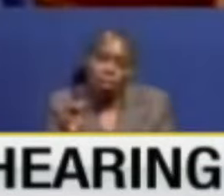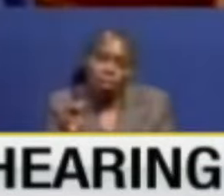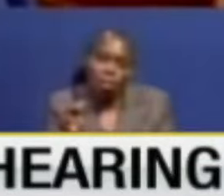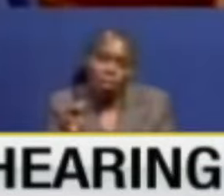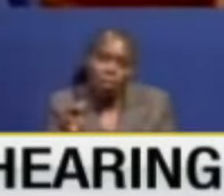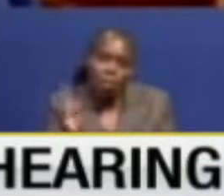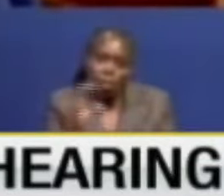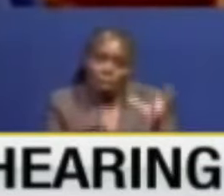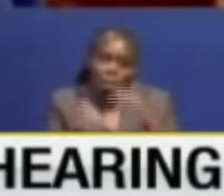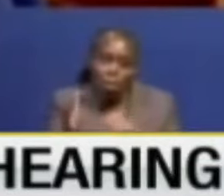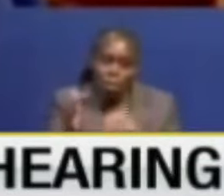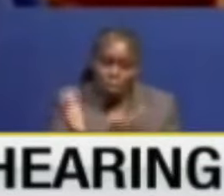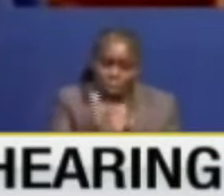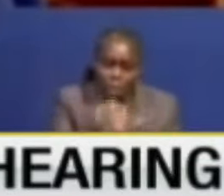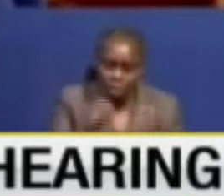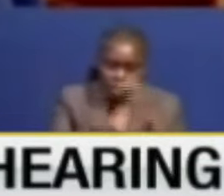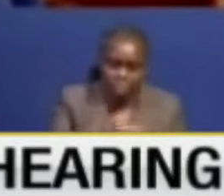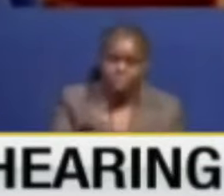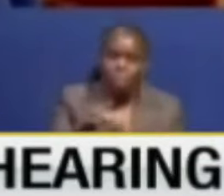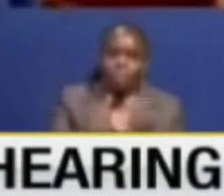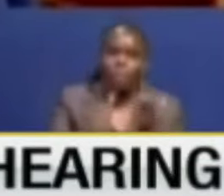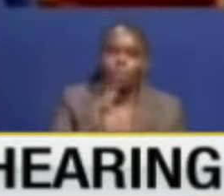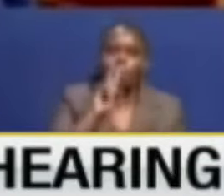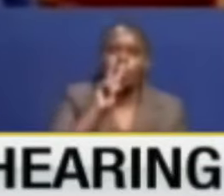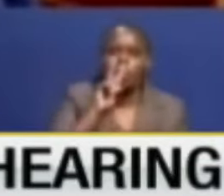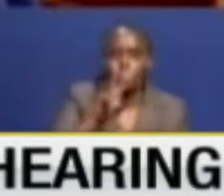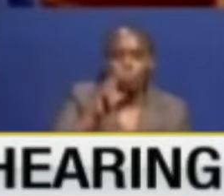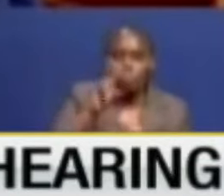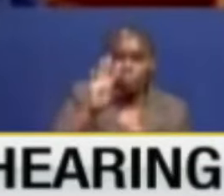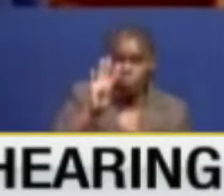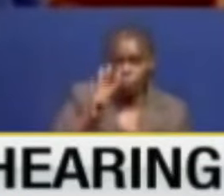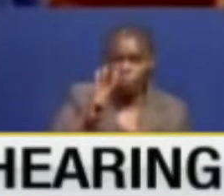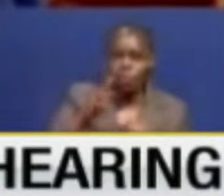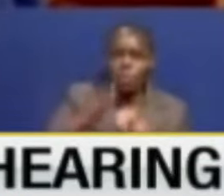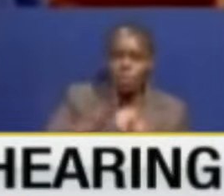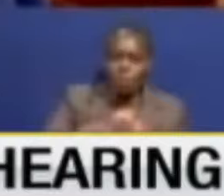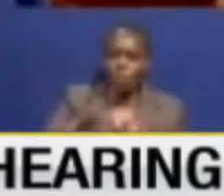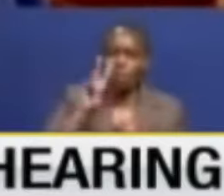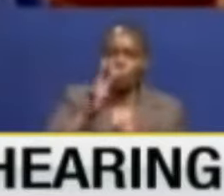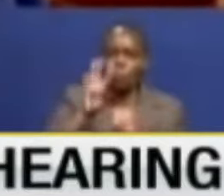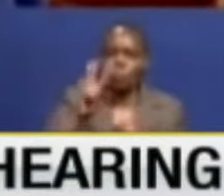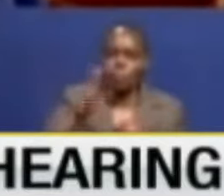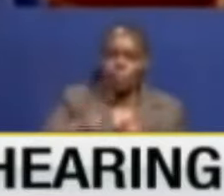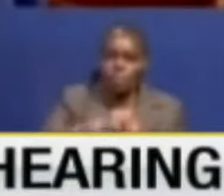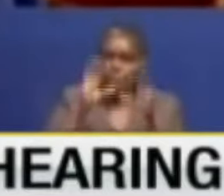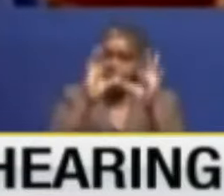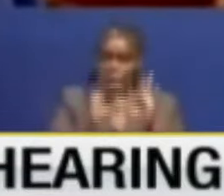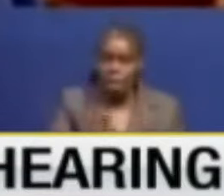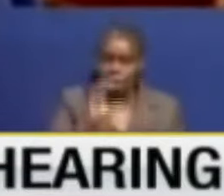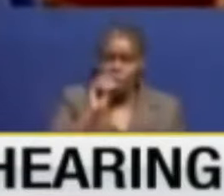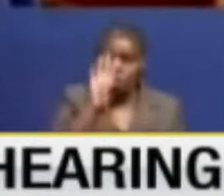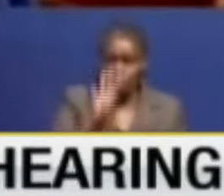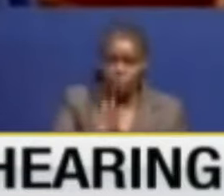been raised through the pay bill number 247247, account number